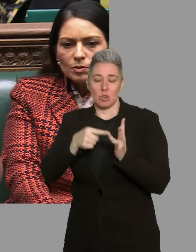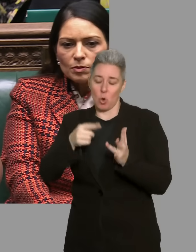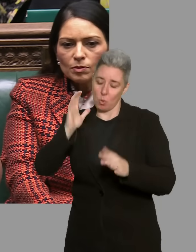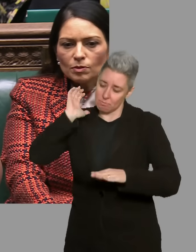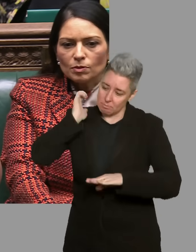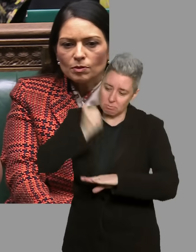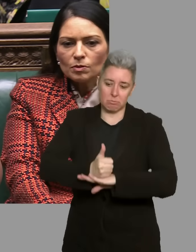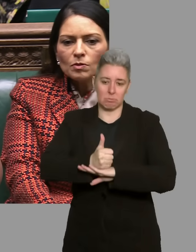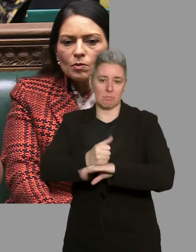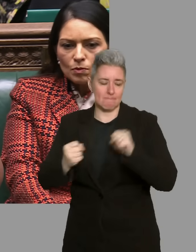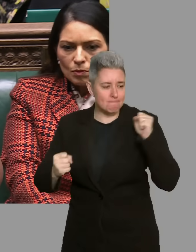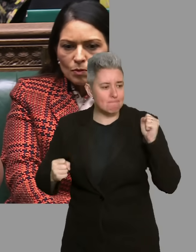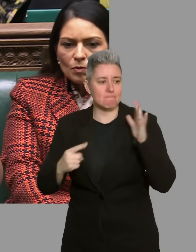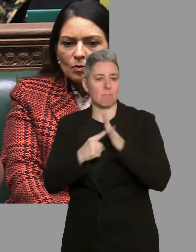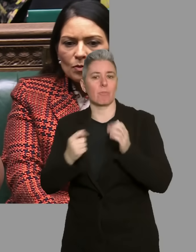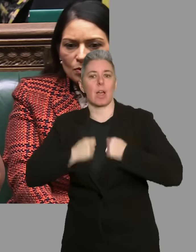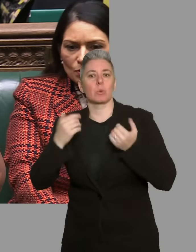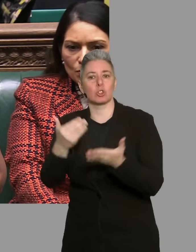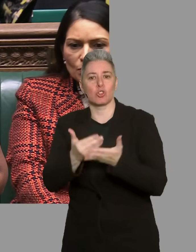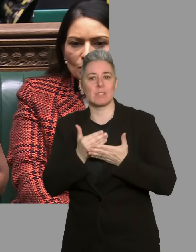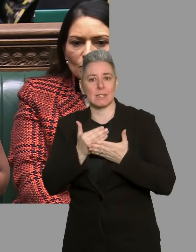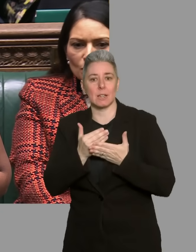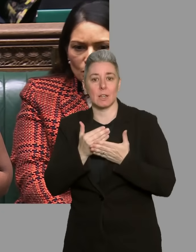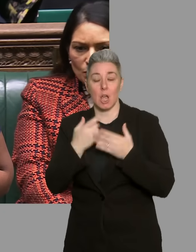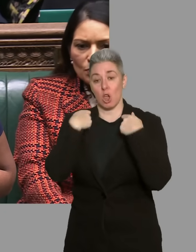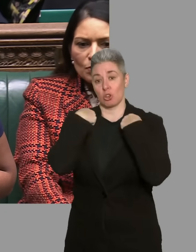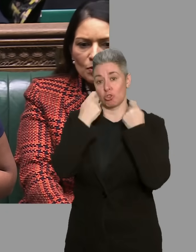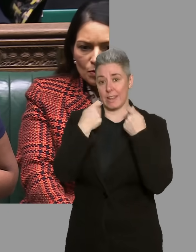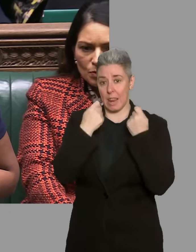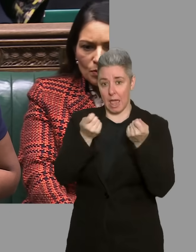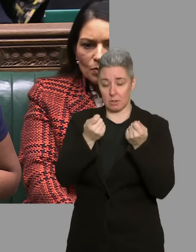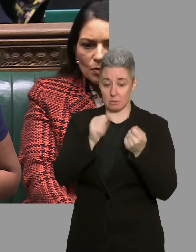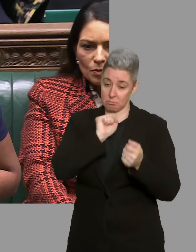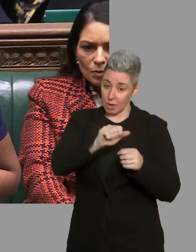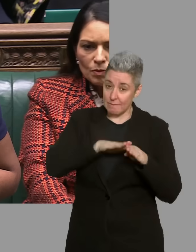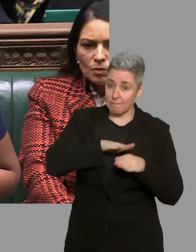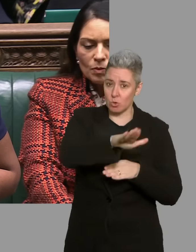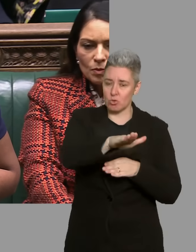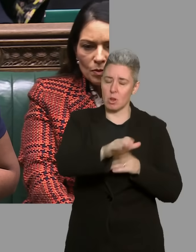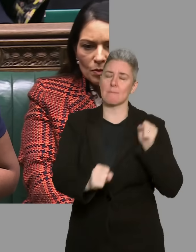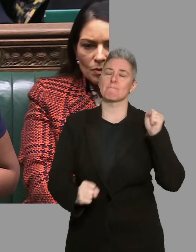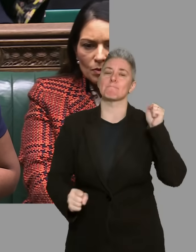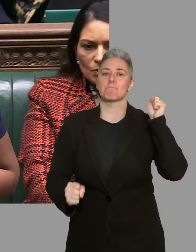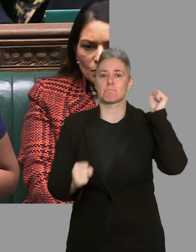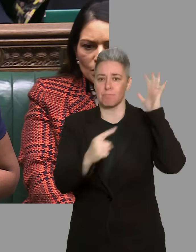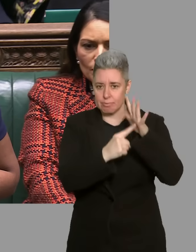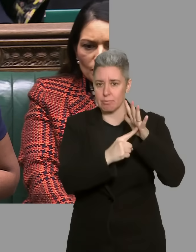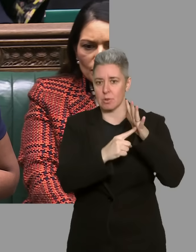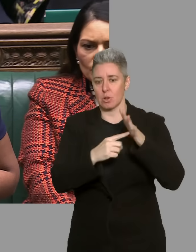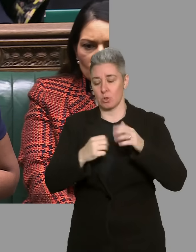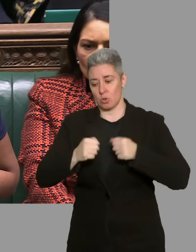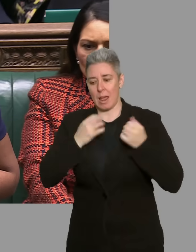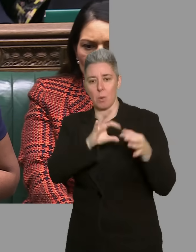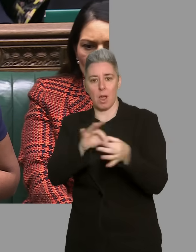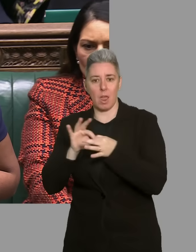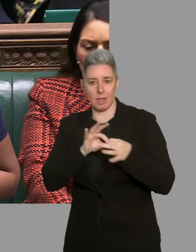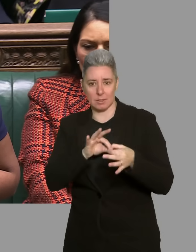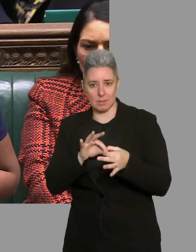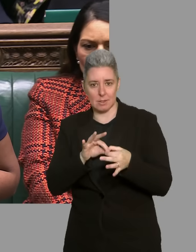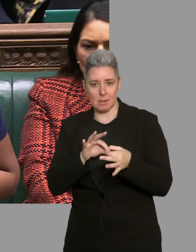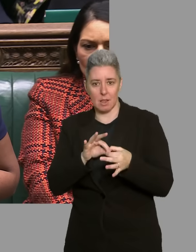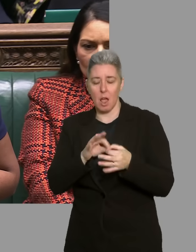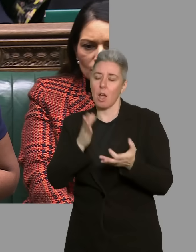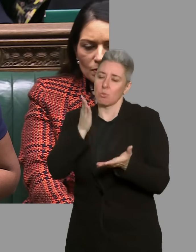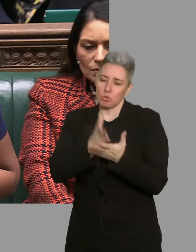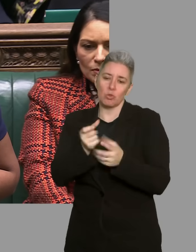of fundamental importance to the future of the alliance. And I am sure that the Prime Minister agrees that it is essential for